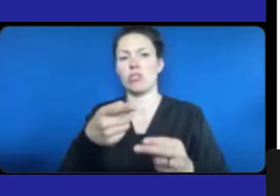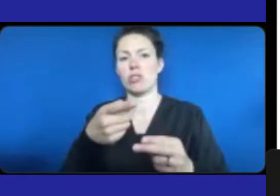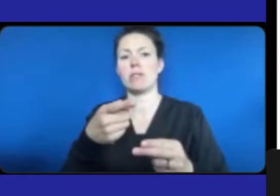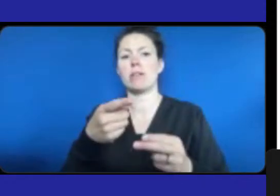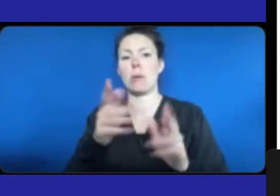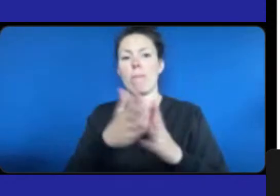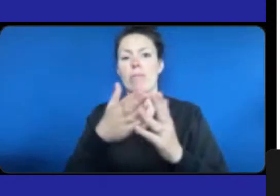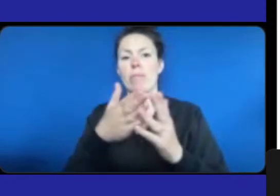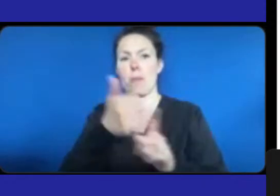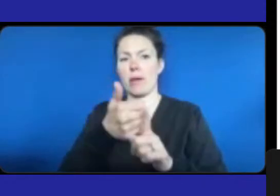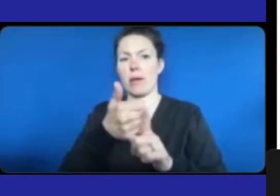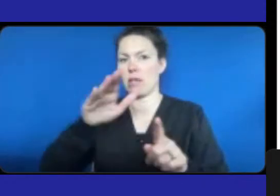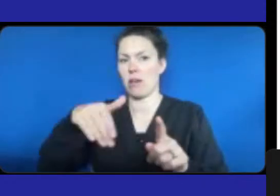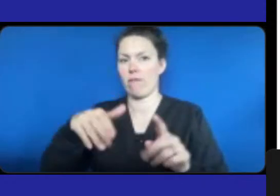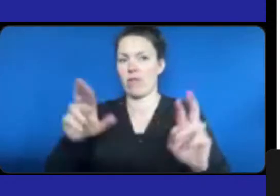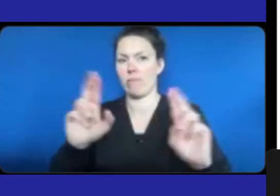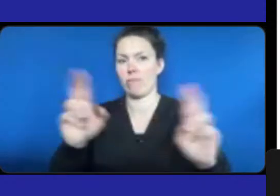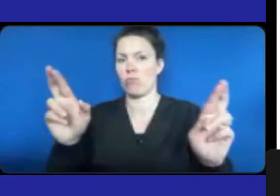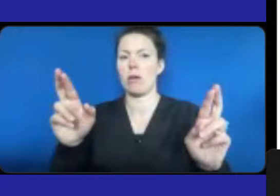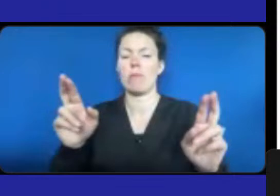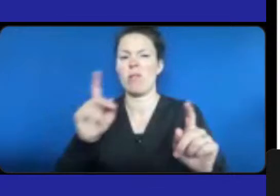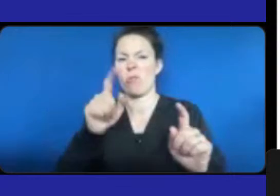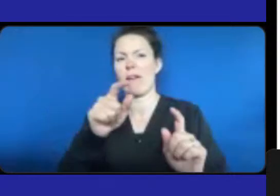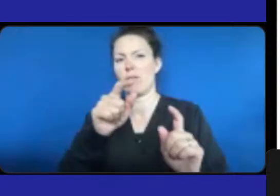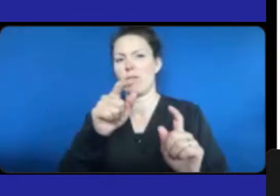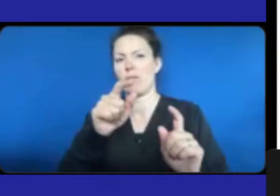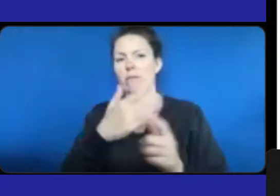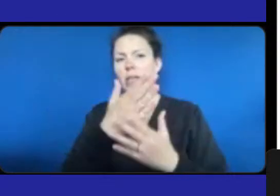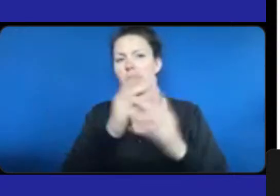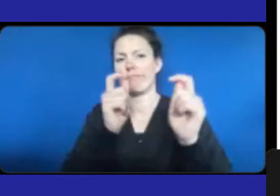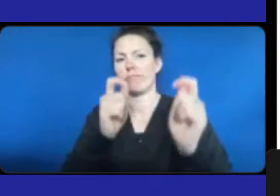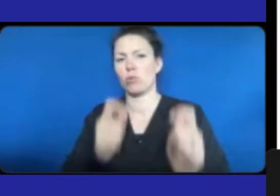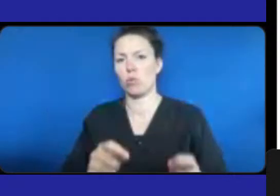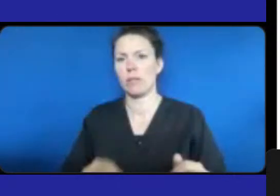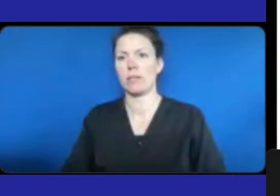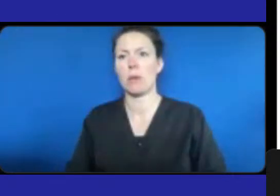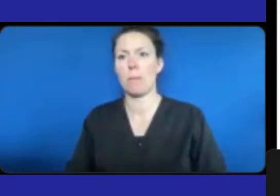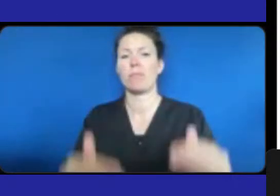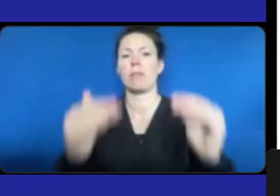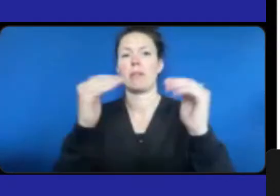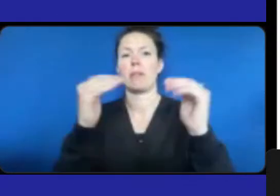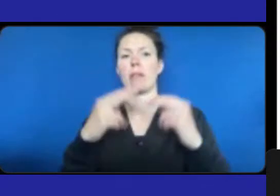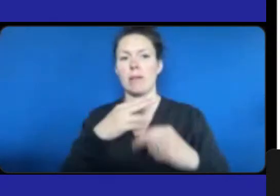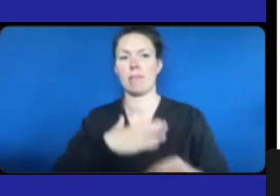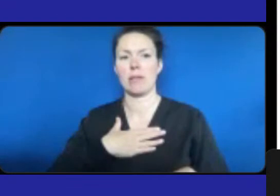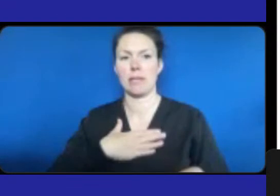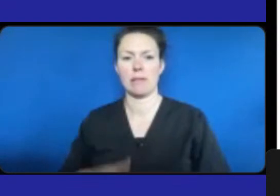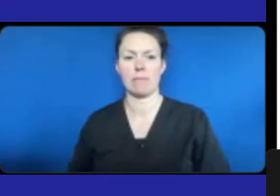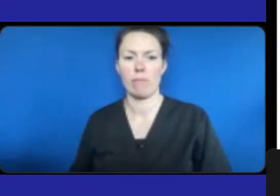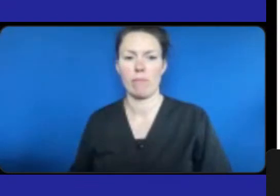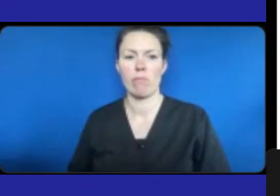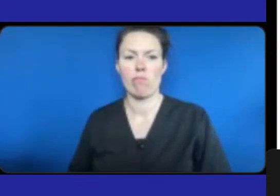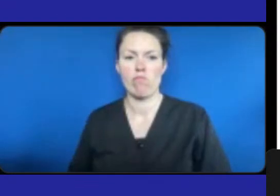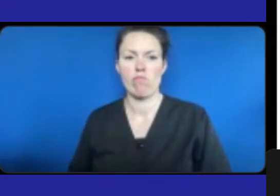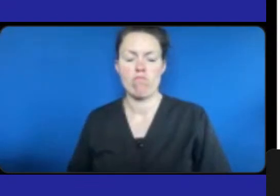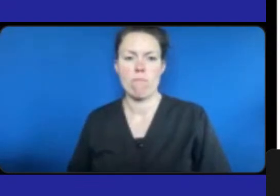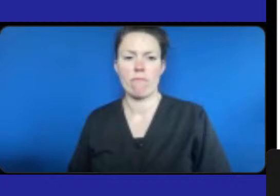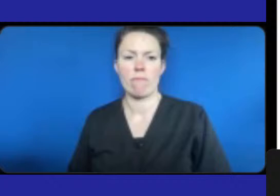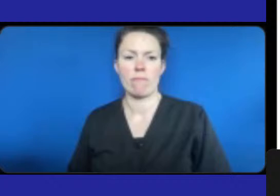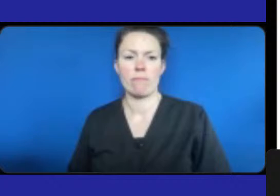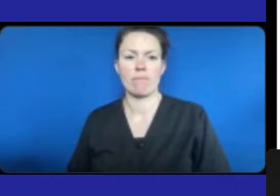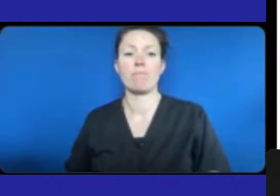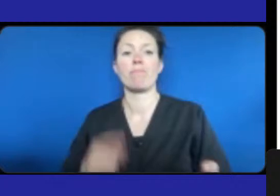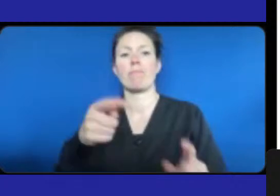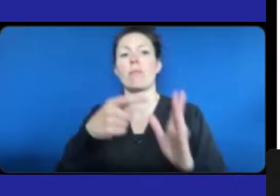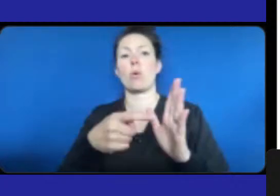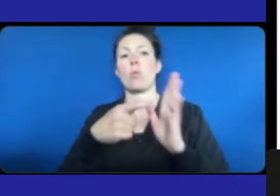not prepared, though it's a matter of tweaking at this point. So on to the next slide, please. So a requirement of